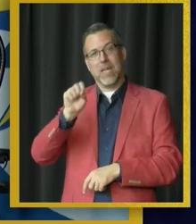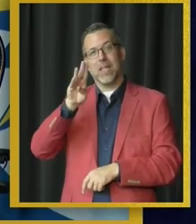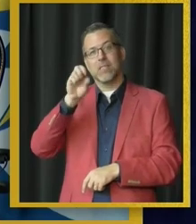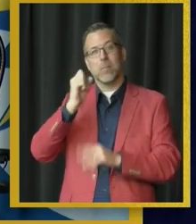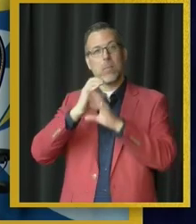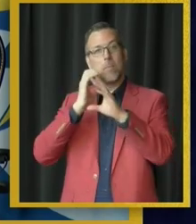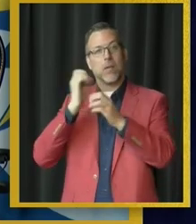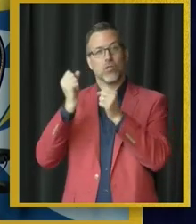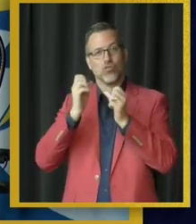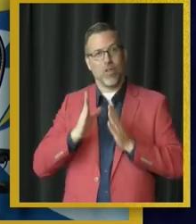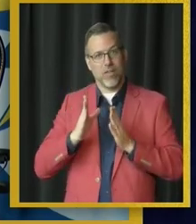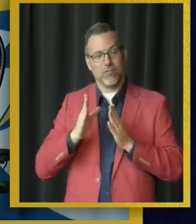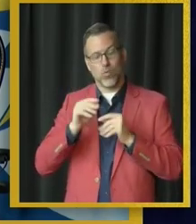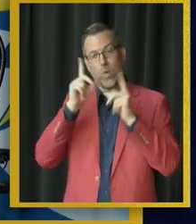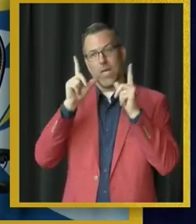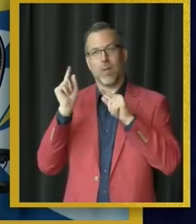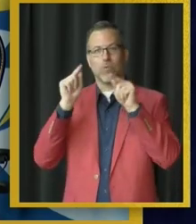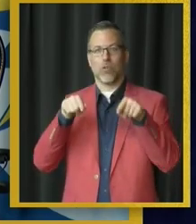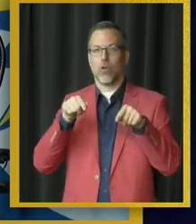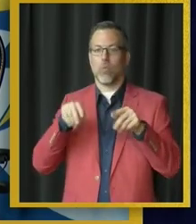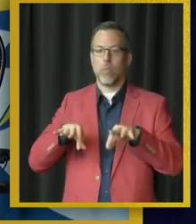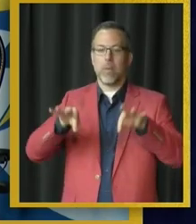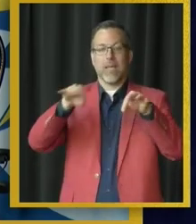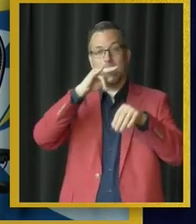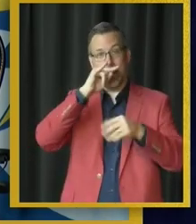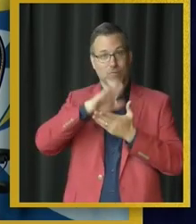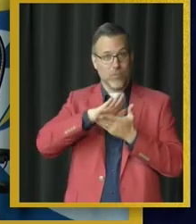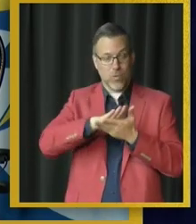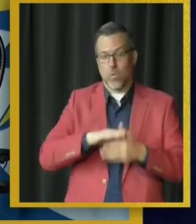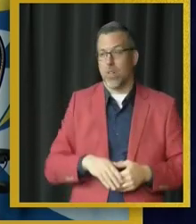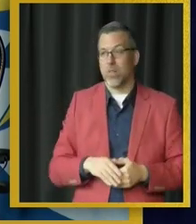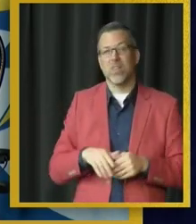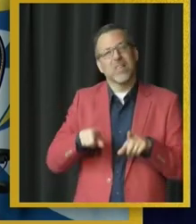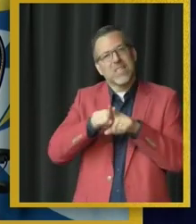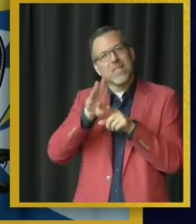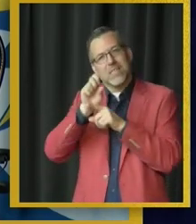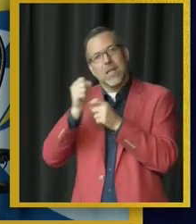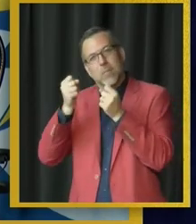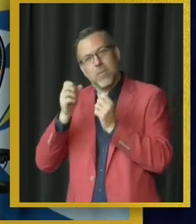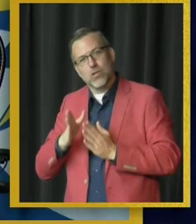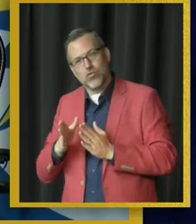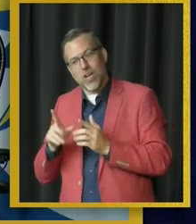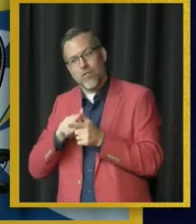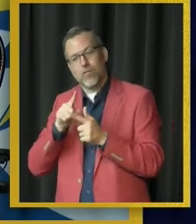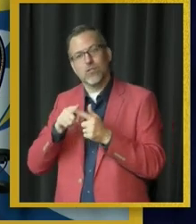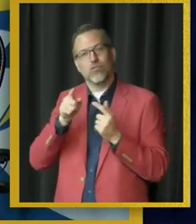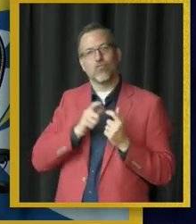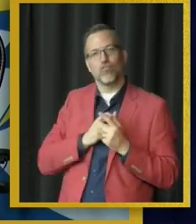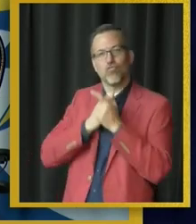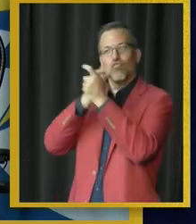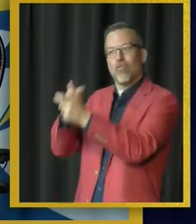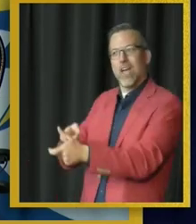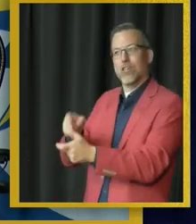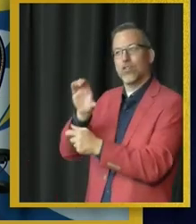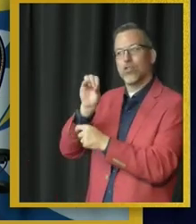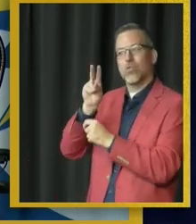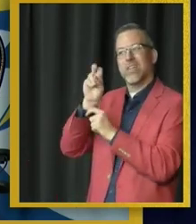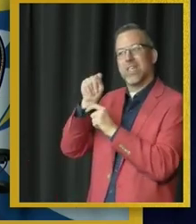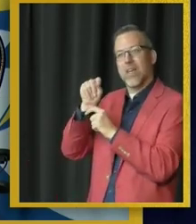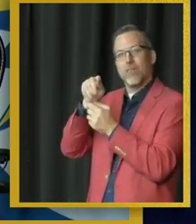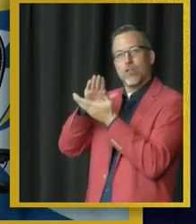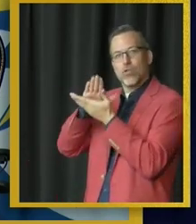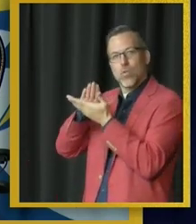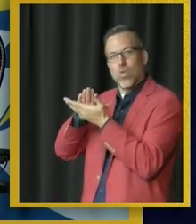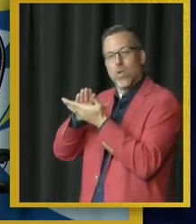on their way to pick up kids for school. Some of these same bus drivers rushed to the Covenant School just a few weeks ago to transport